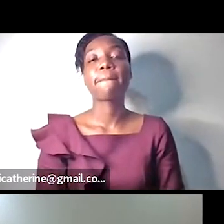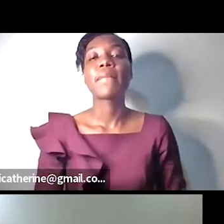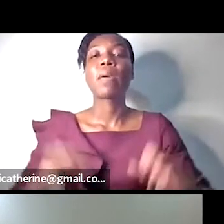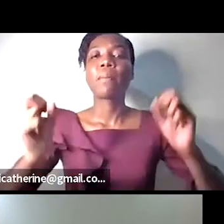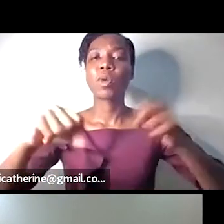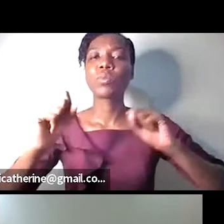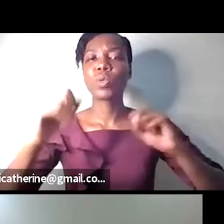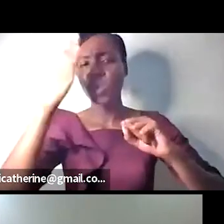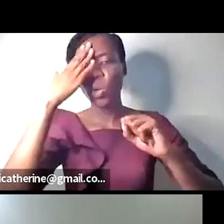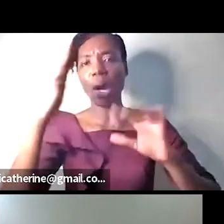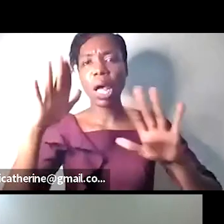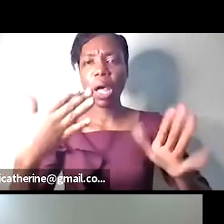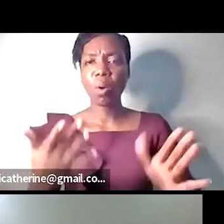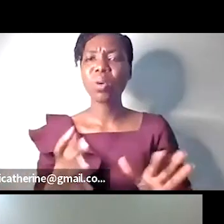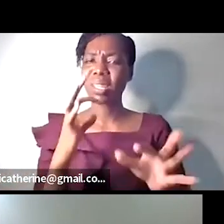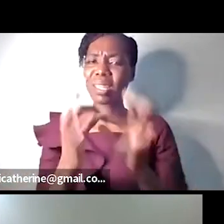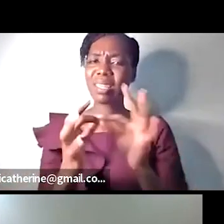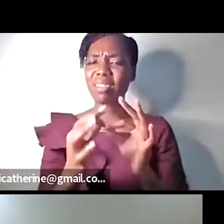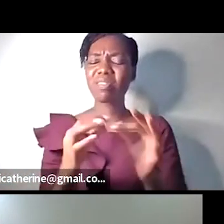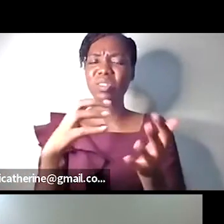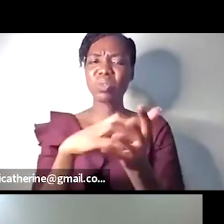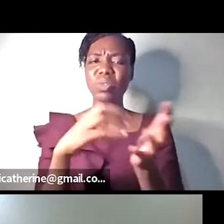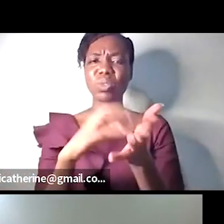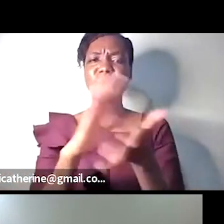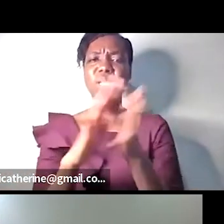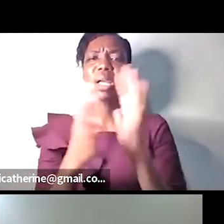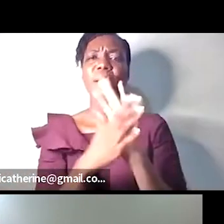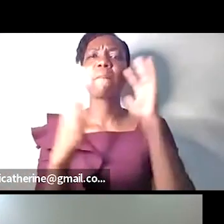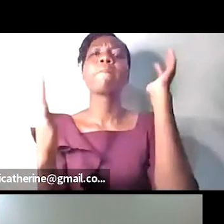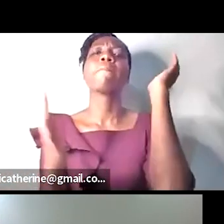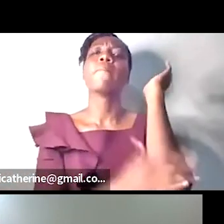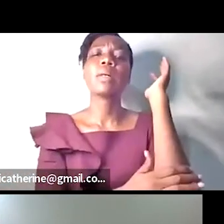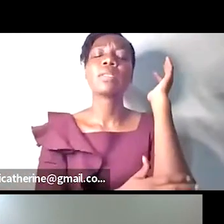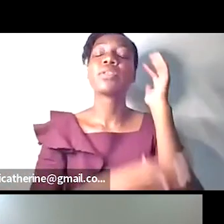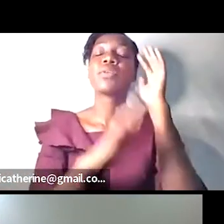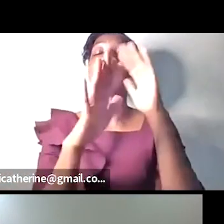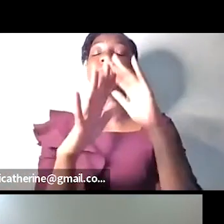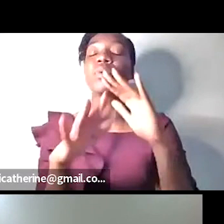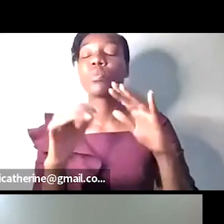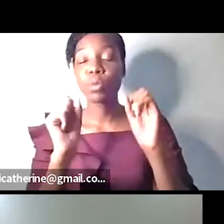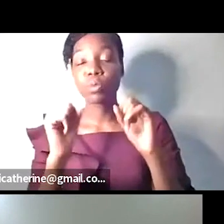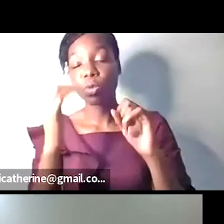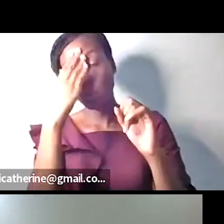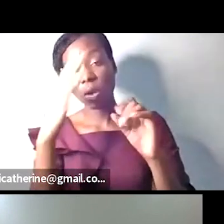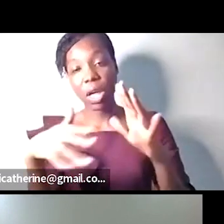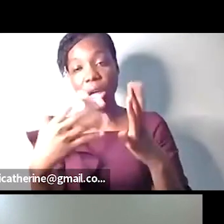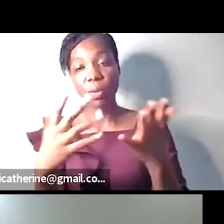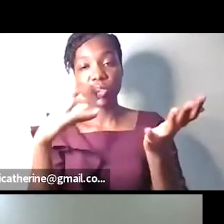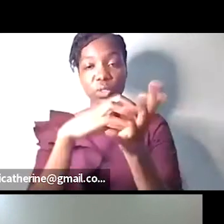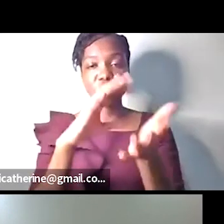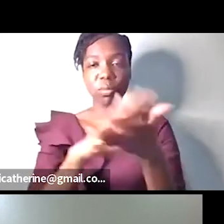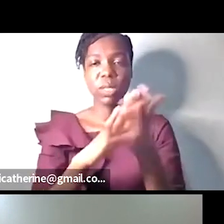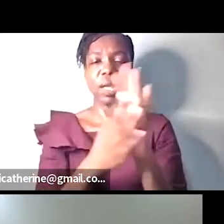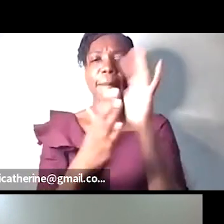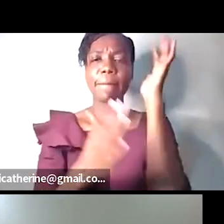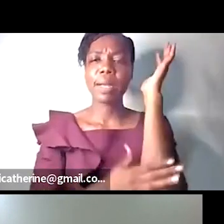situation is toxic or it's just the imposter syndrome? How do you know that the situation is toxic or if it's just the imposter